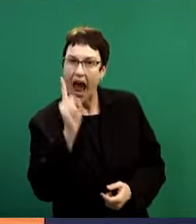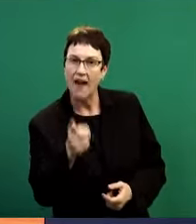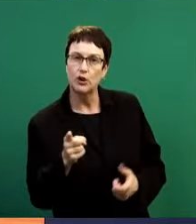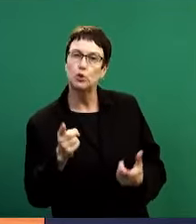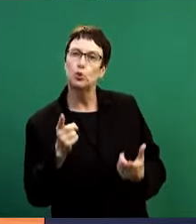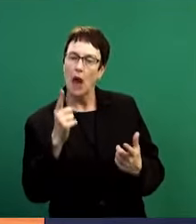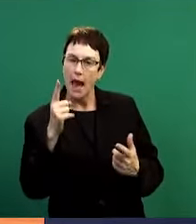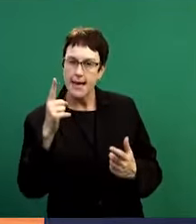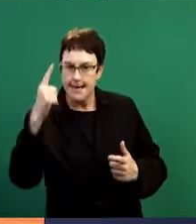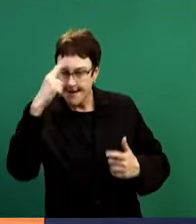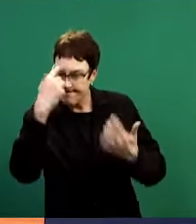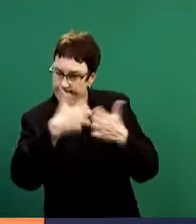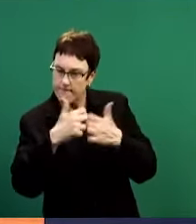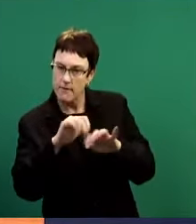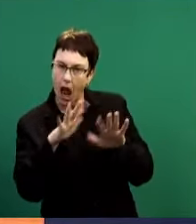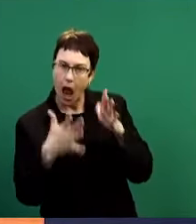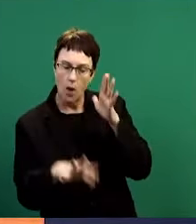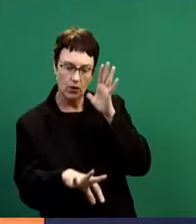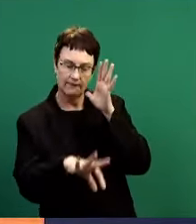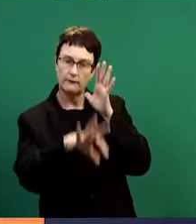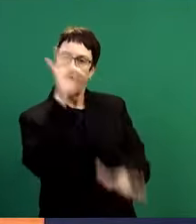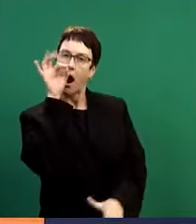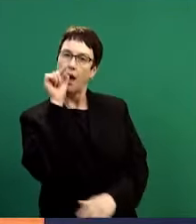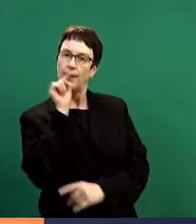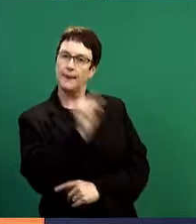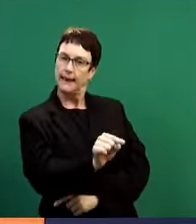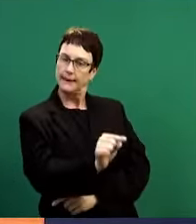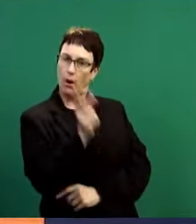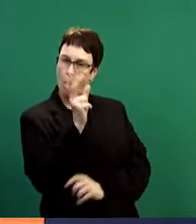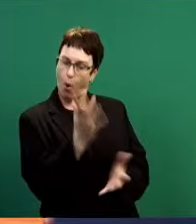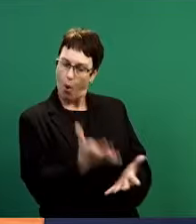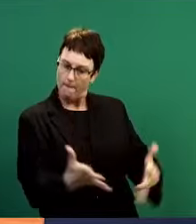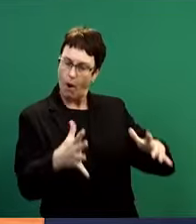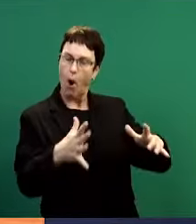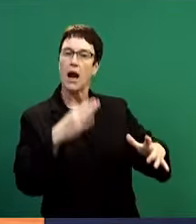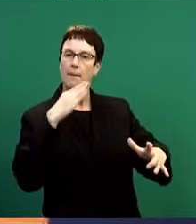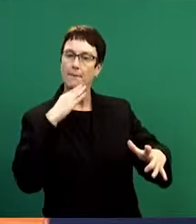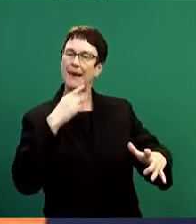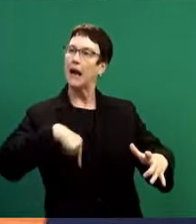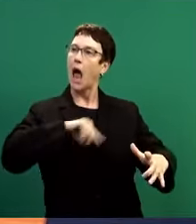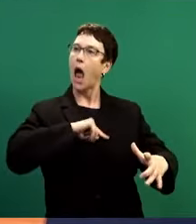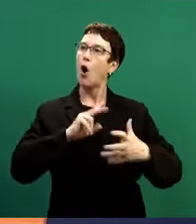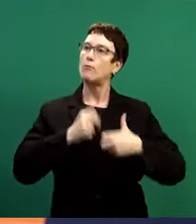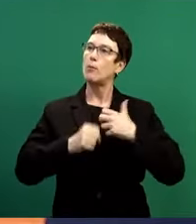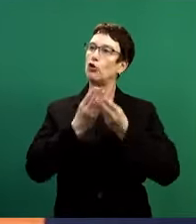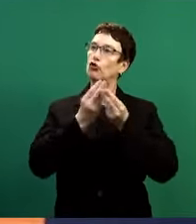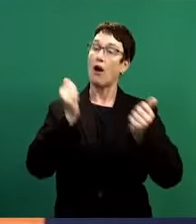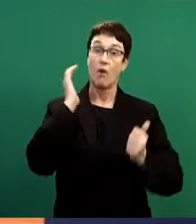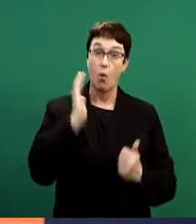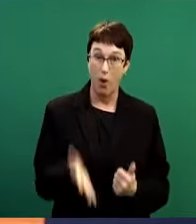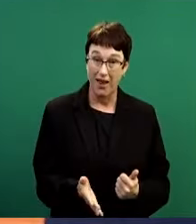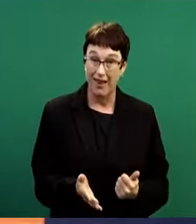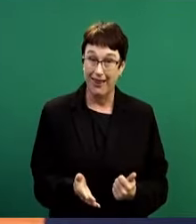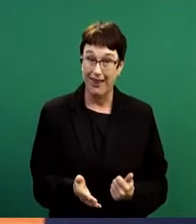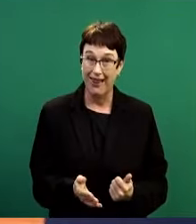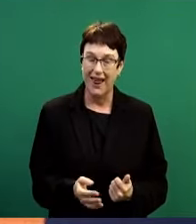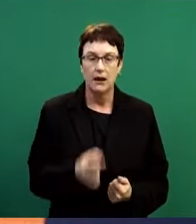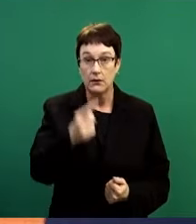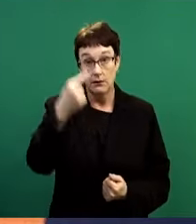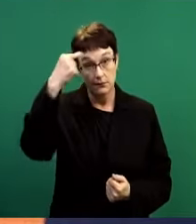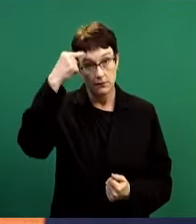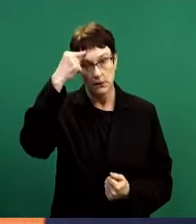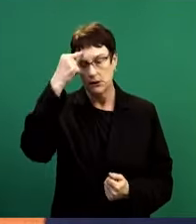gold and bingo, our problems are solved, is very, very simplistic.